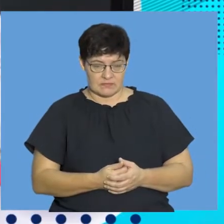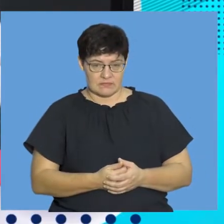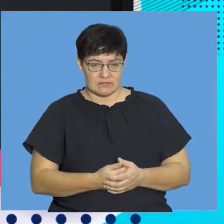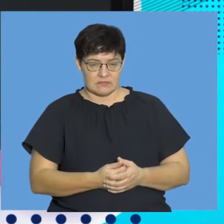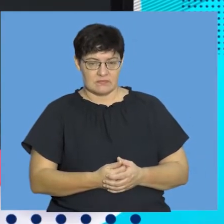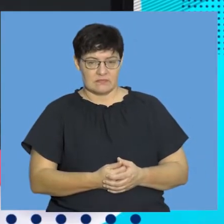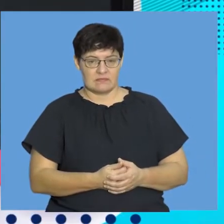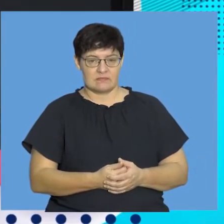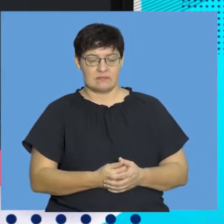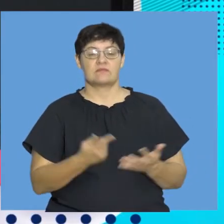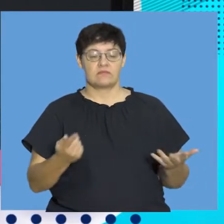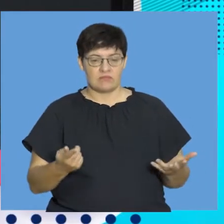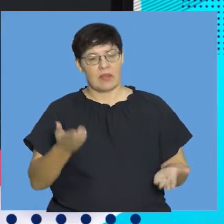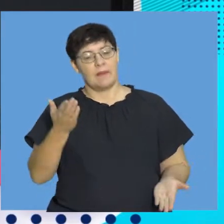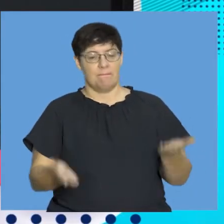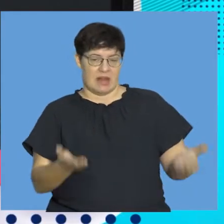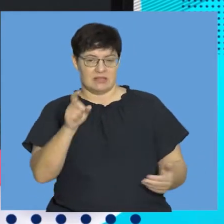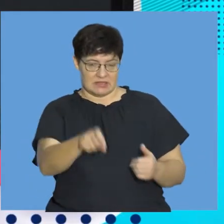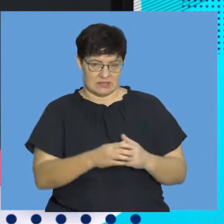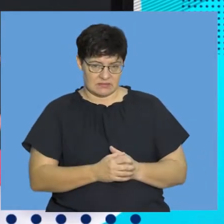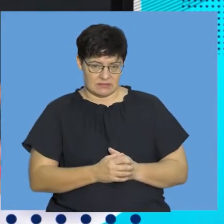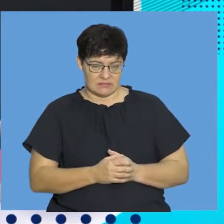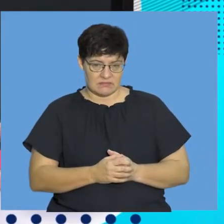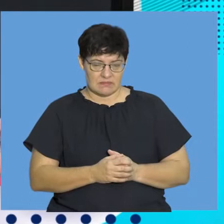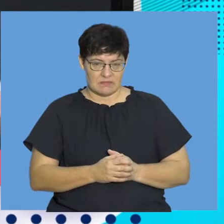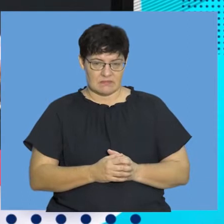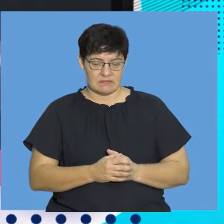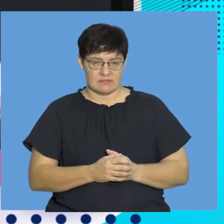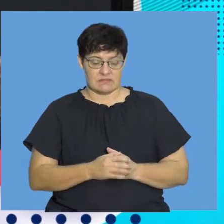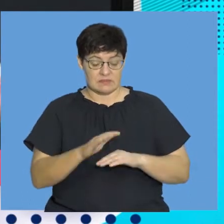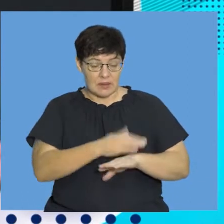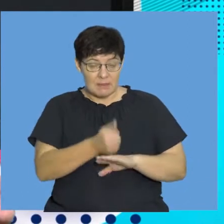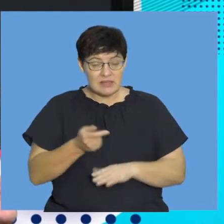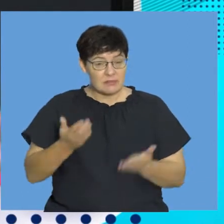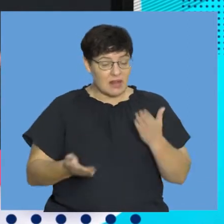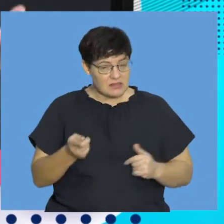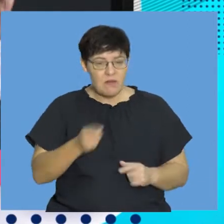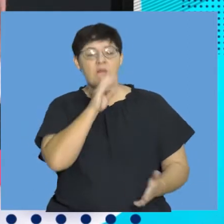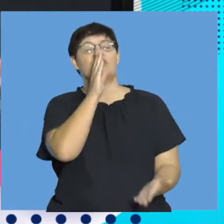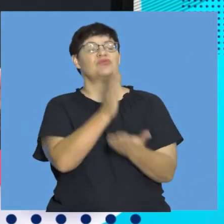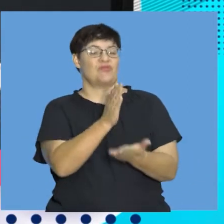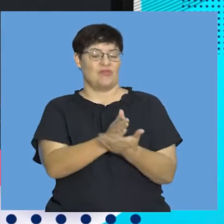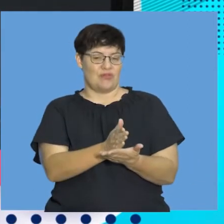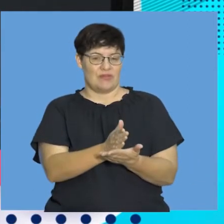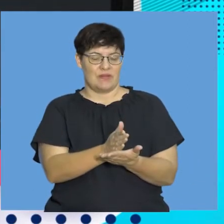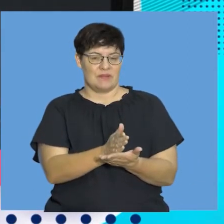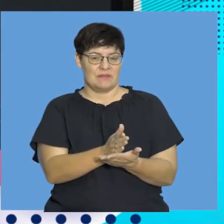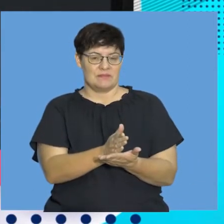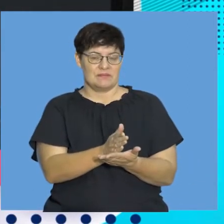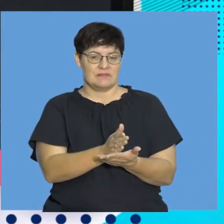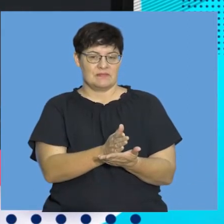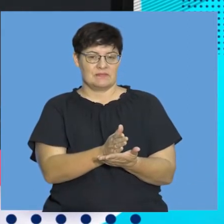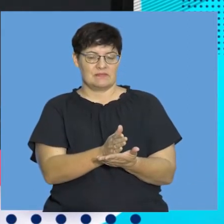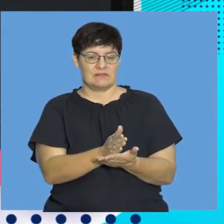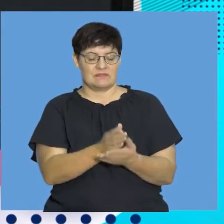So basically, like I said, you strike a balance, and therefore, based on that balance, you ensure that you are